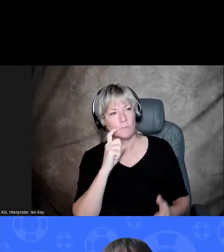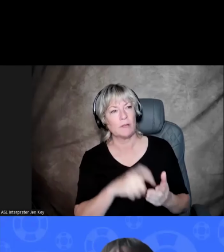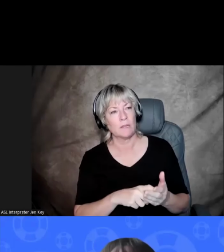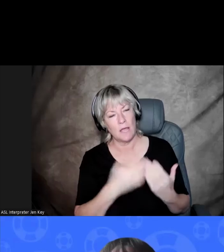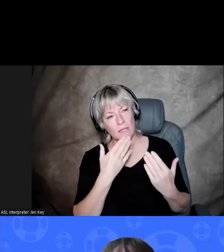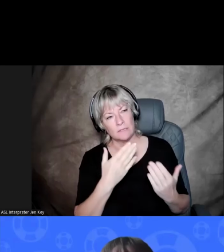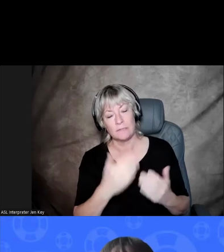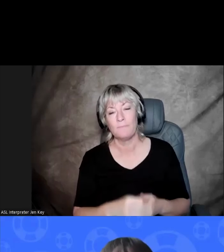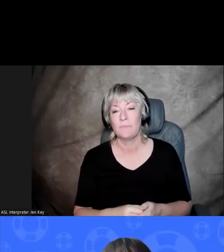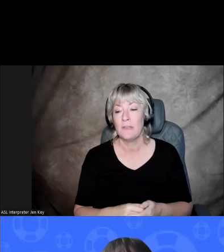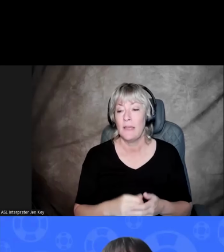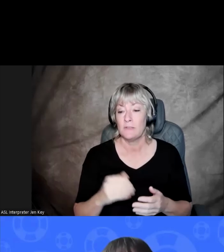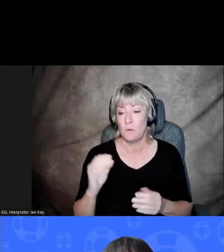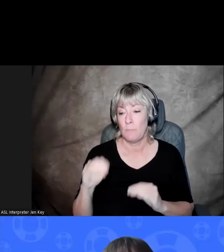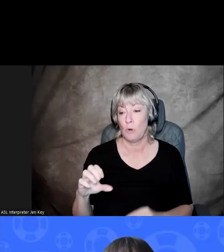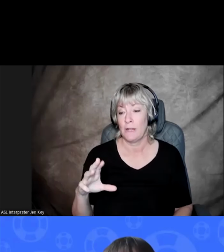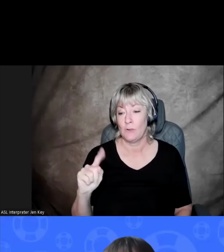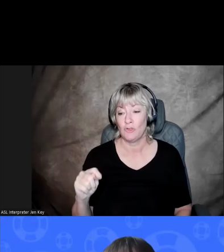with that, I am all done.